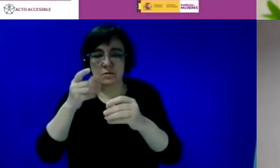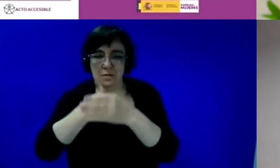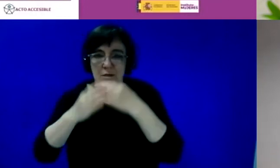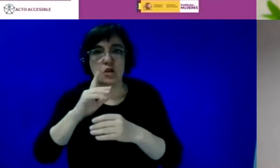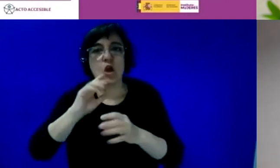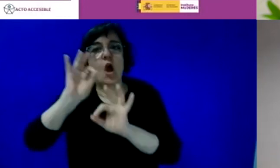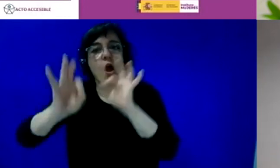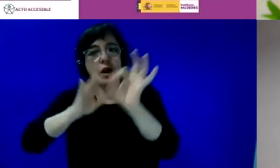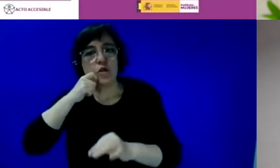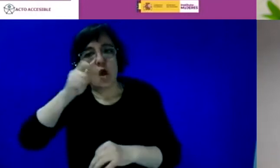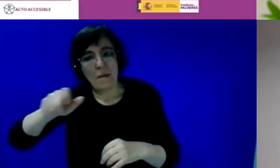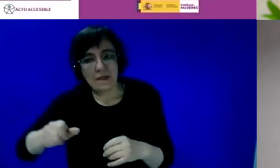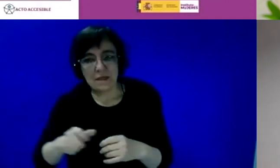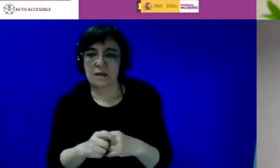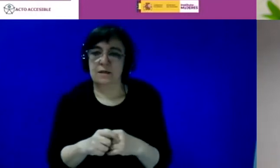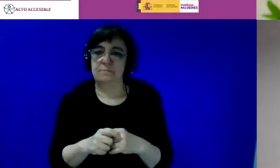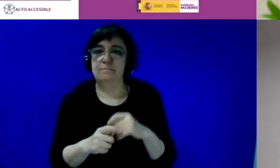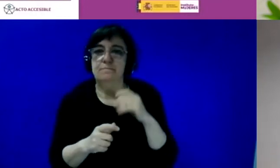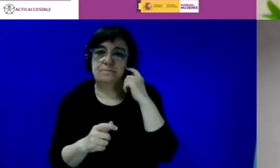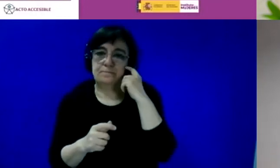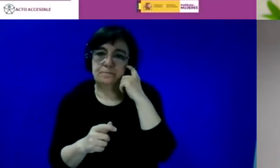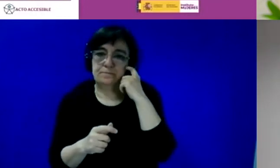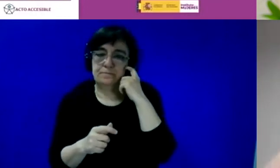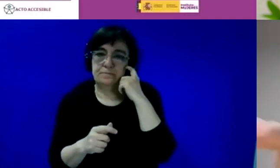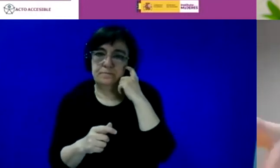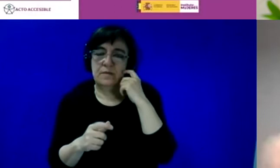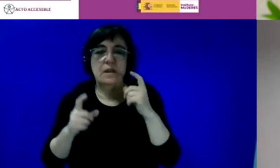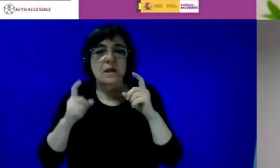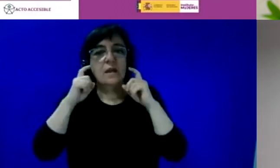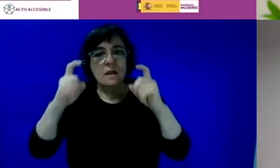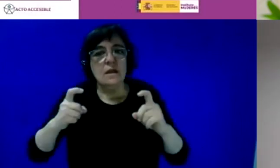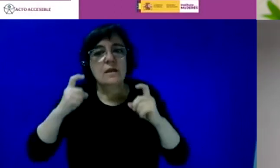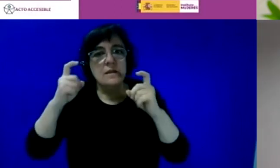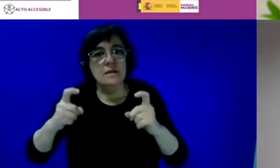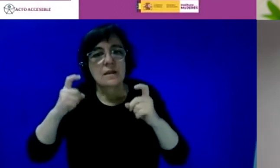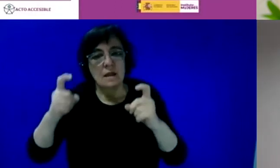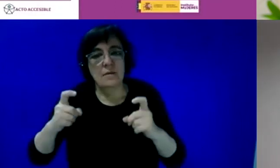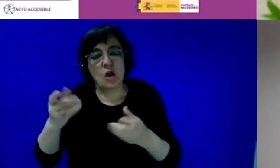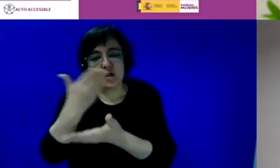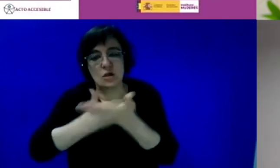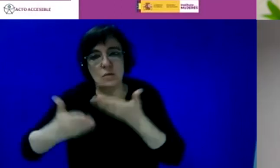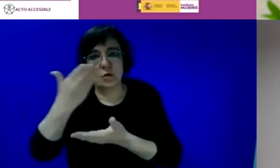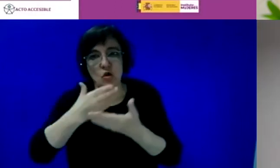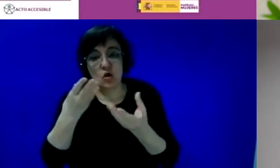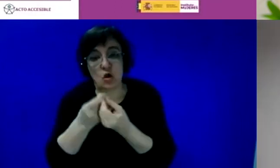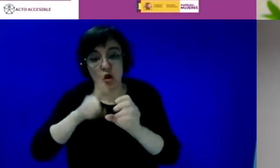also trying to develop with our members in the neighboring countries, especially